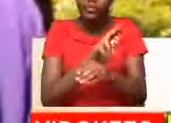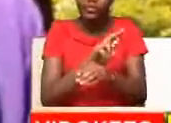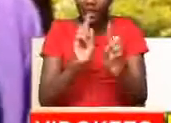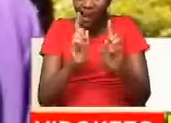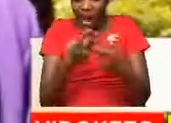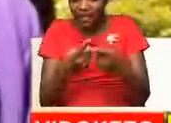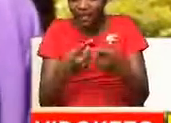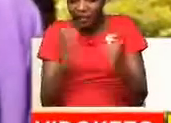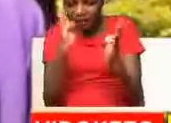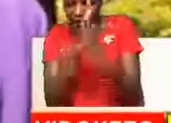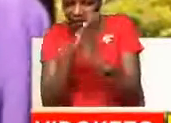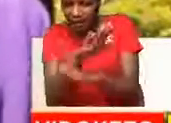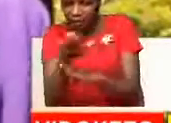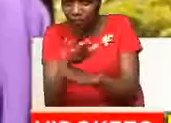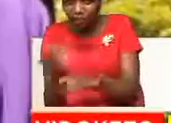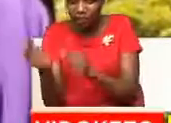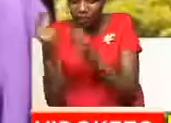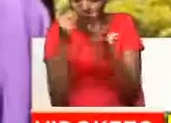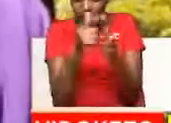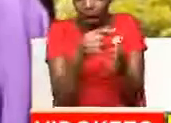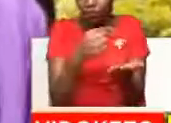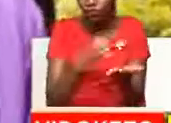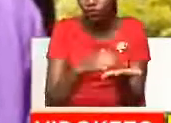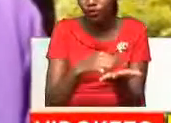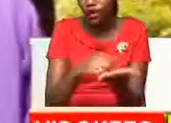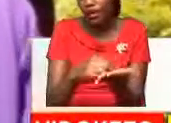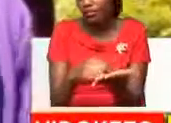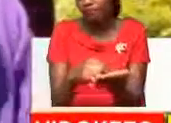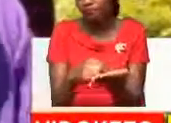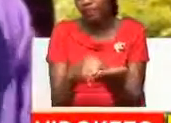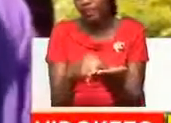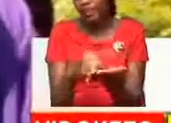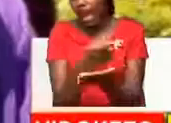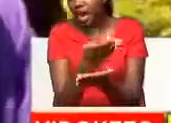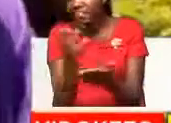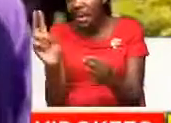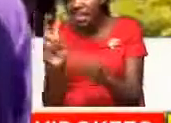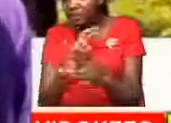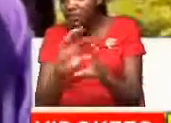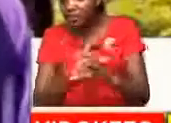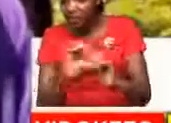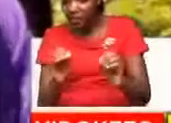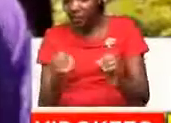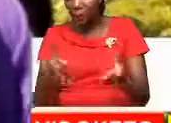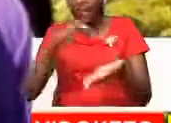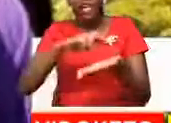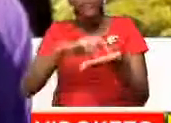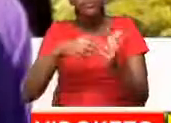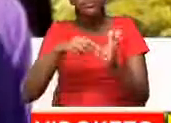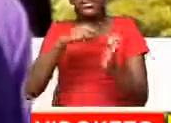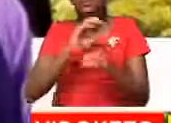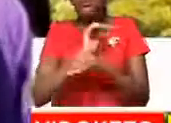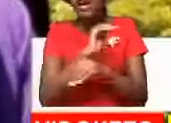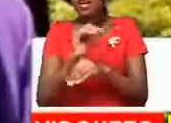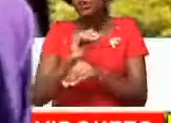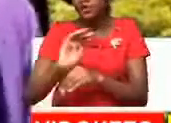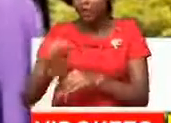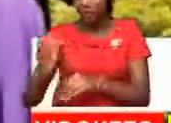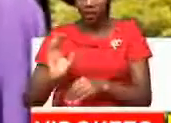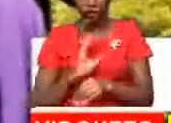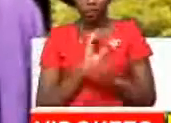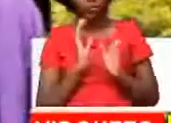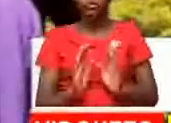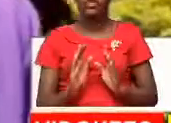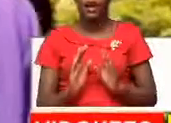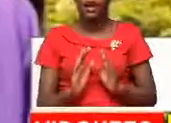Chwele, Kimilili route, where they are not strict. Therefore, we are requesting the county commissioner